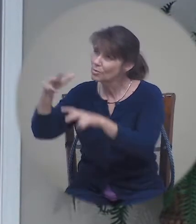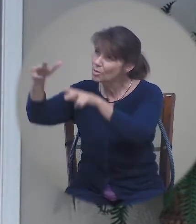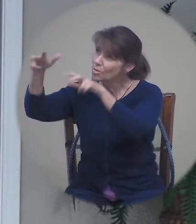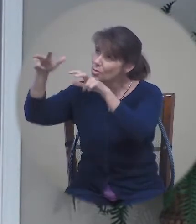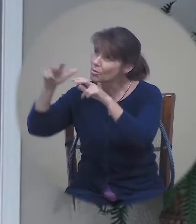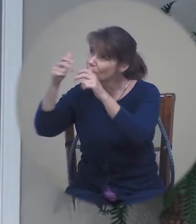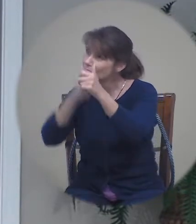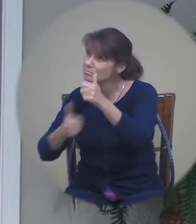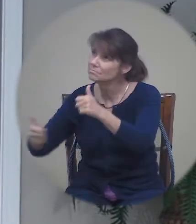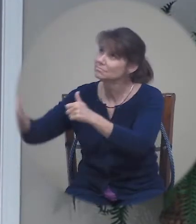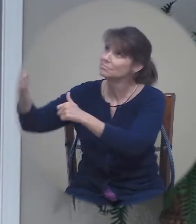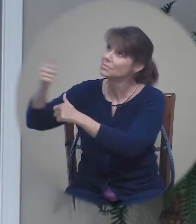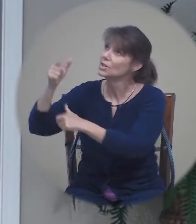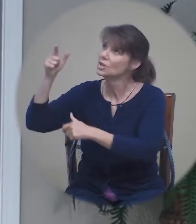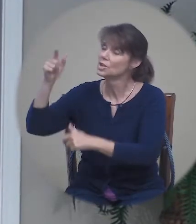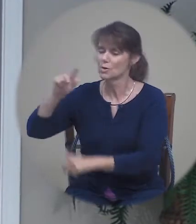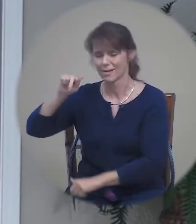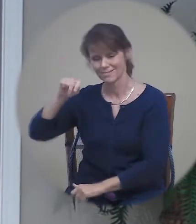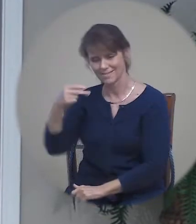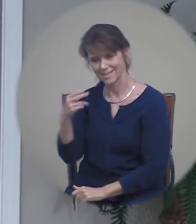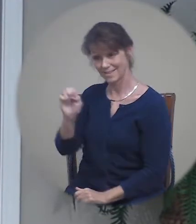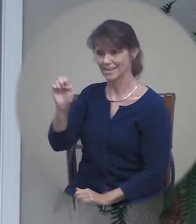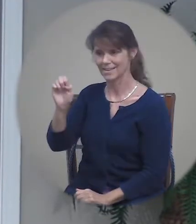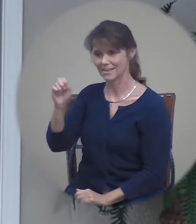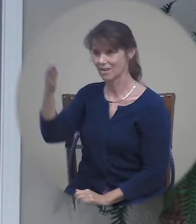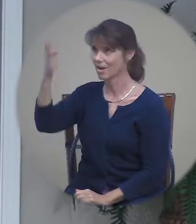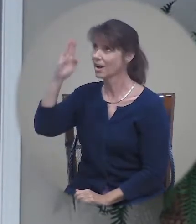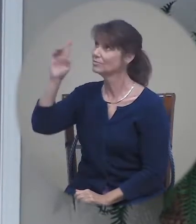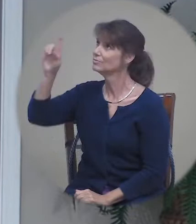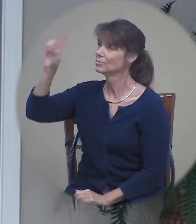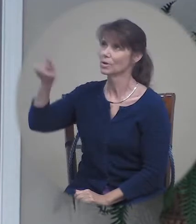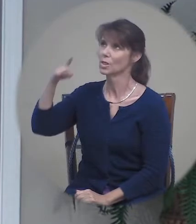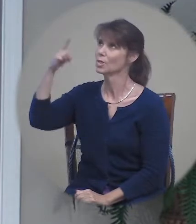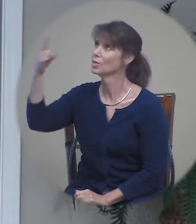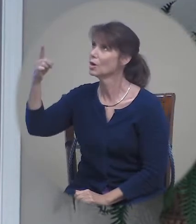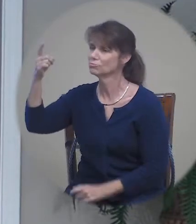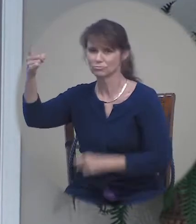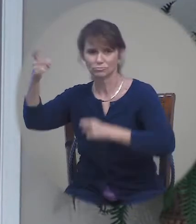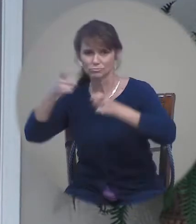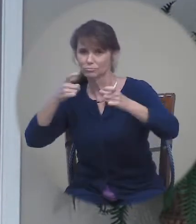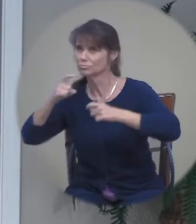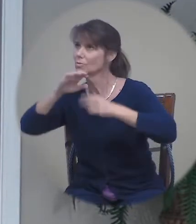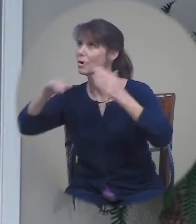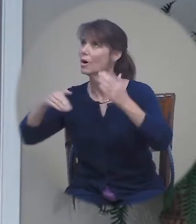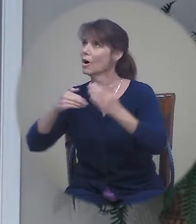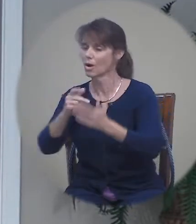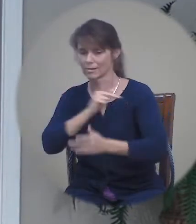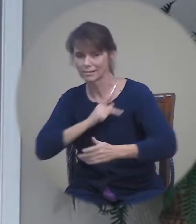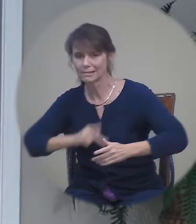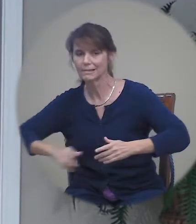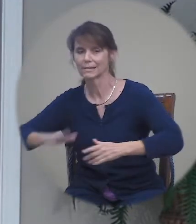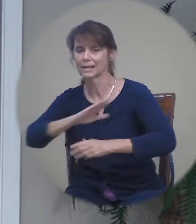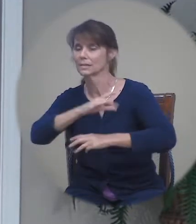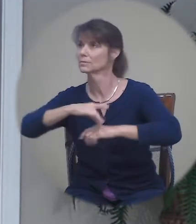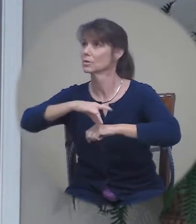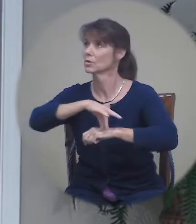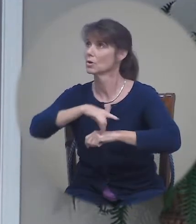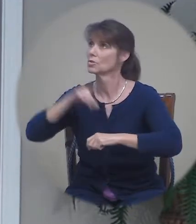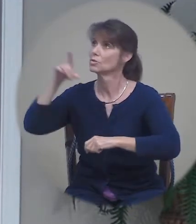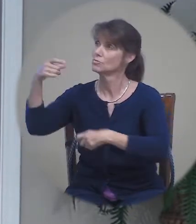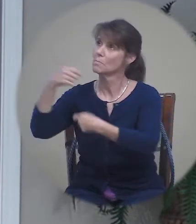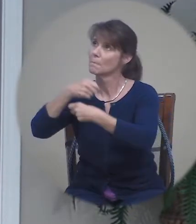cherubim, you are the God, you alone of all the kingdoms of the earth, you have made heaven and